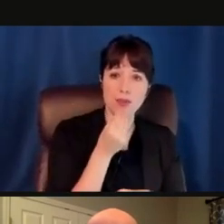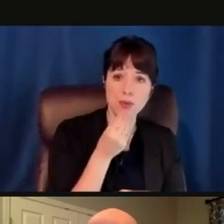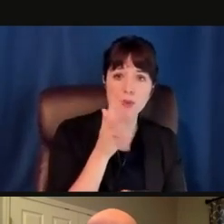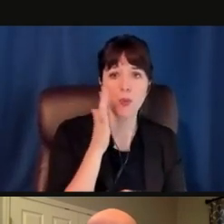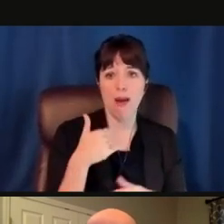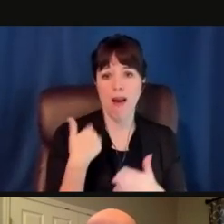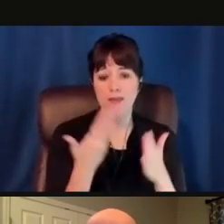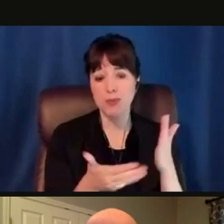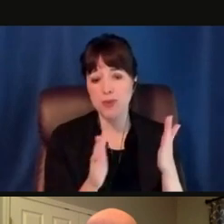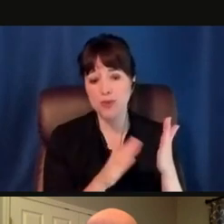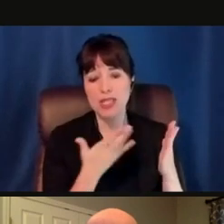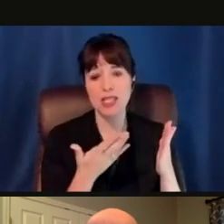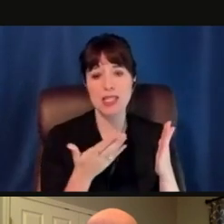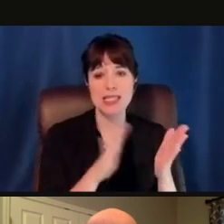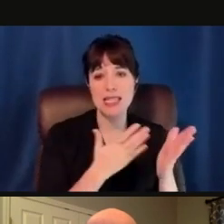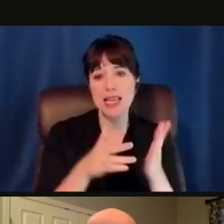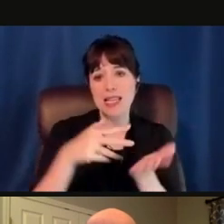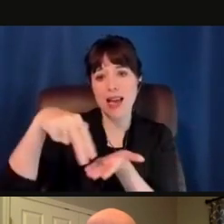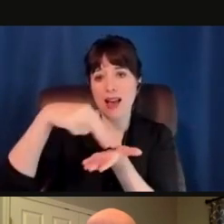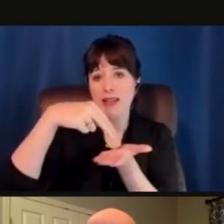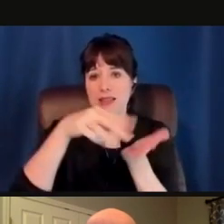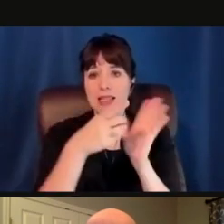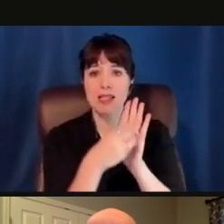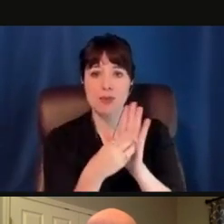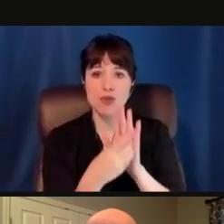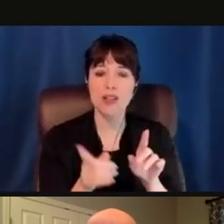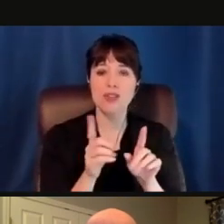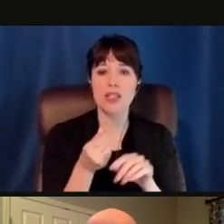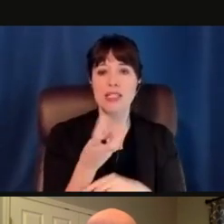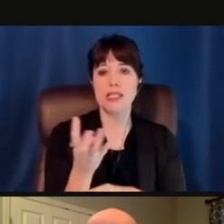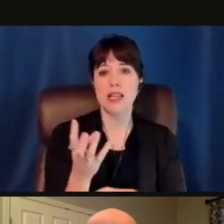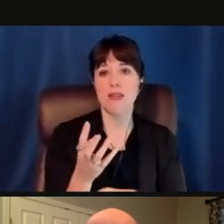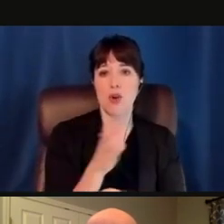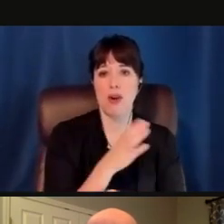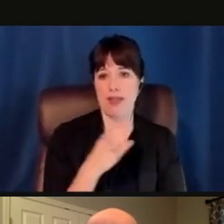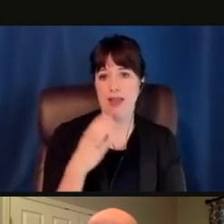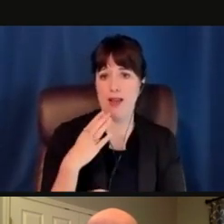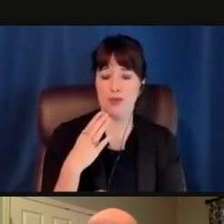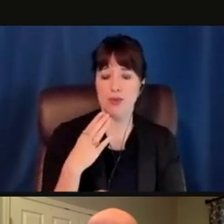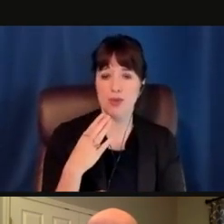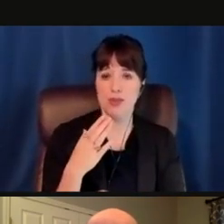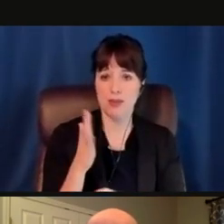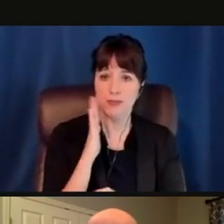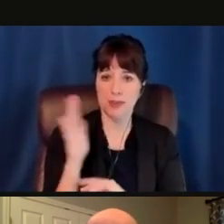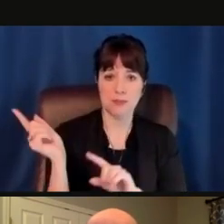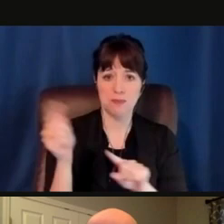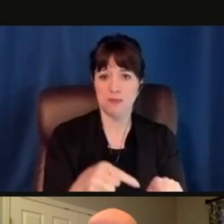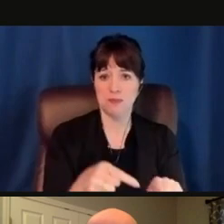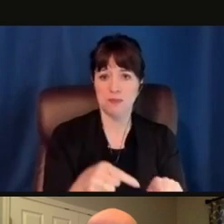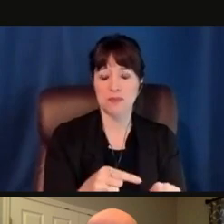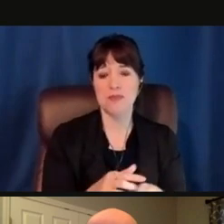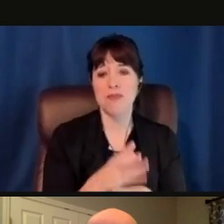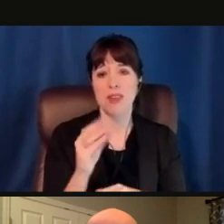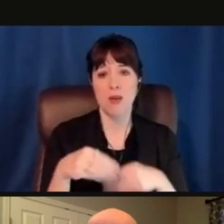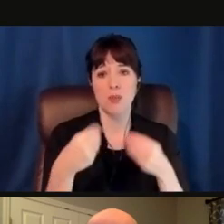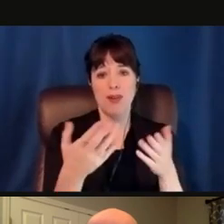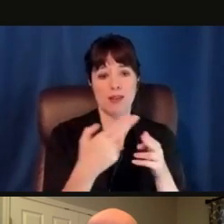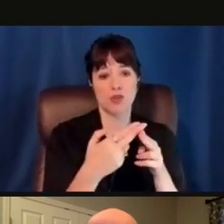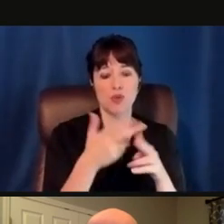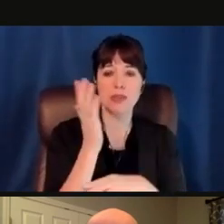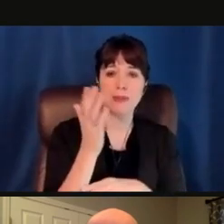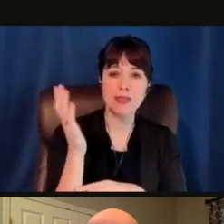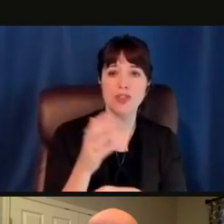music, singing, dancing, demonstrations, and several counselors are going to be coming and providing a short speech